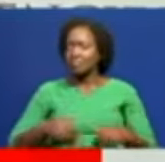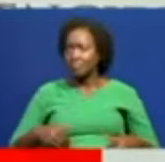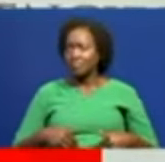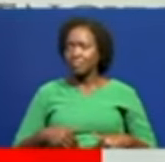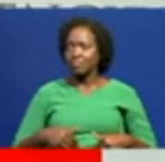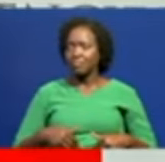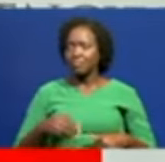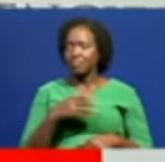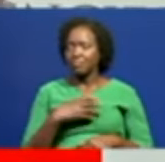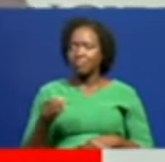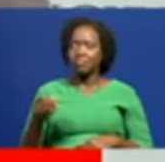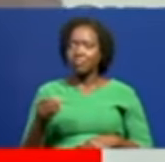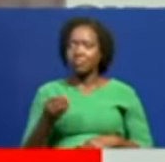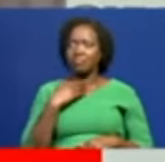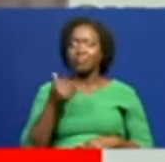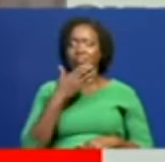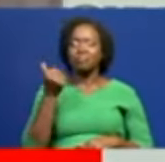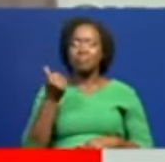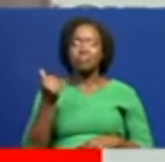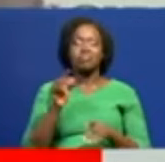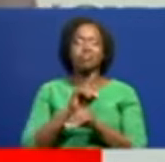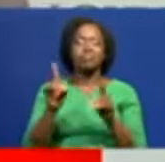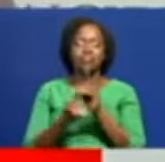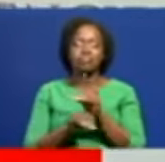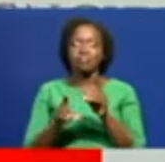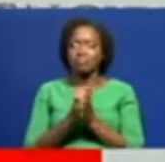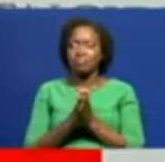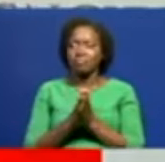and a person who wants the best for everybody in the institution that you are.